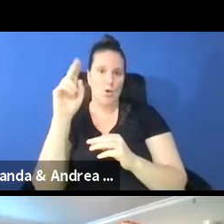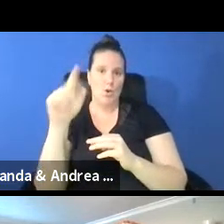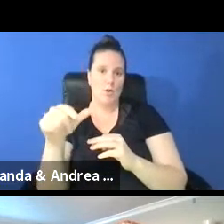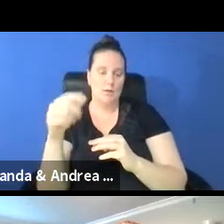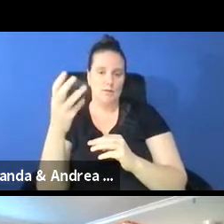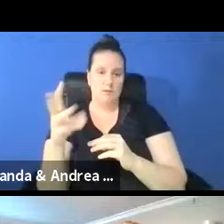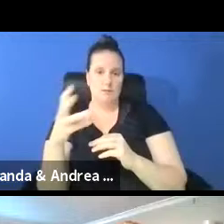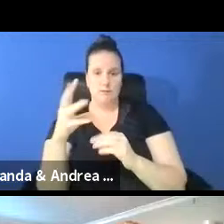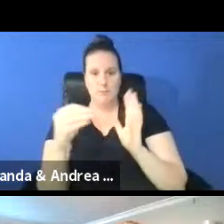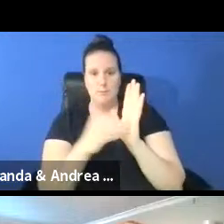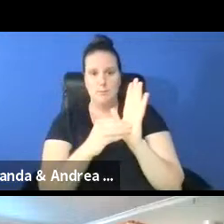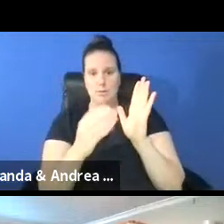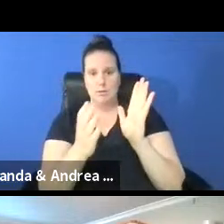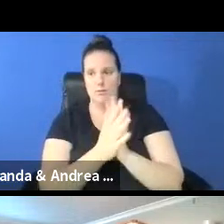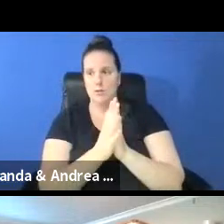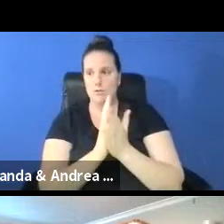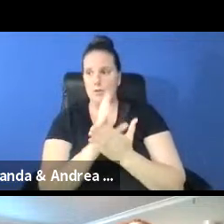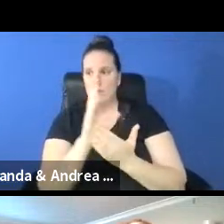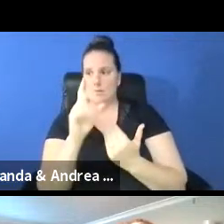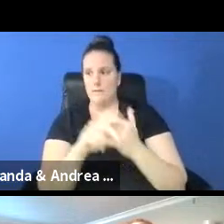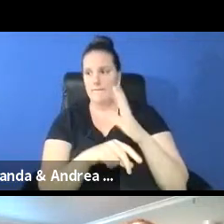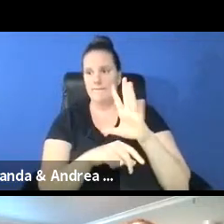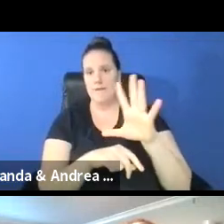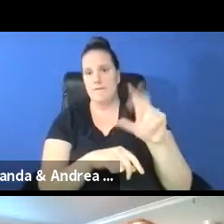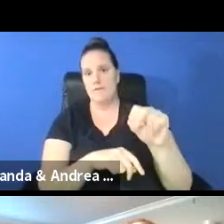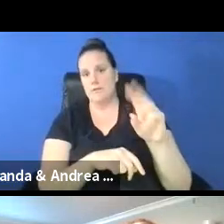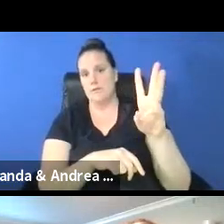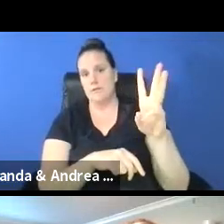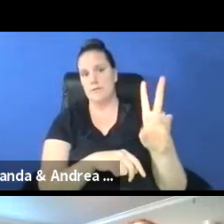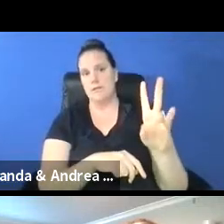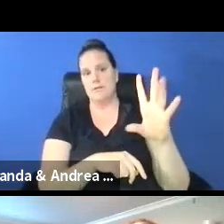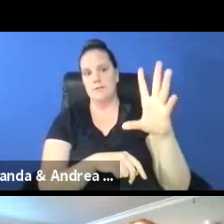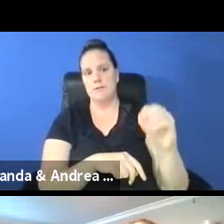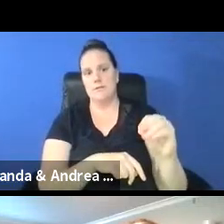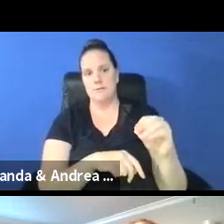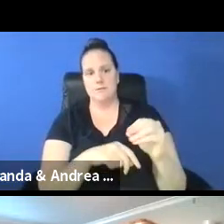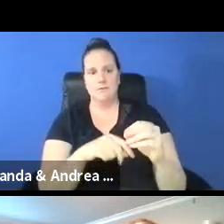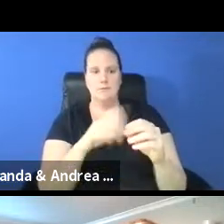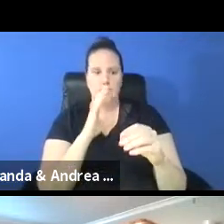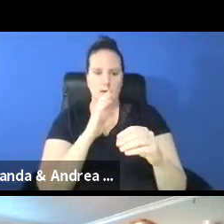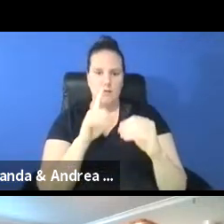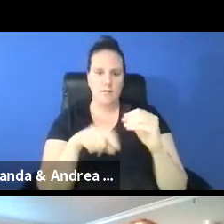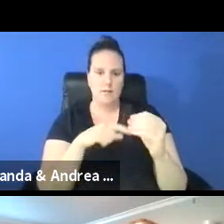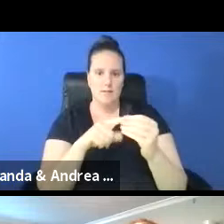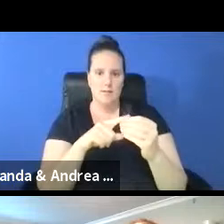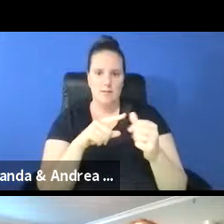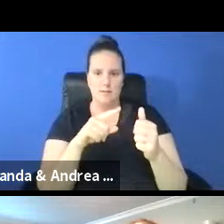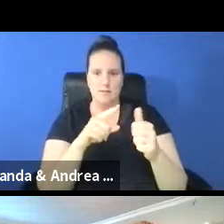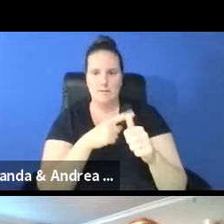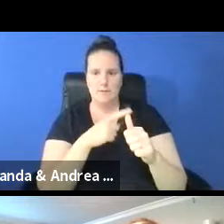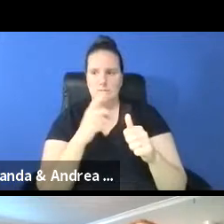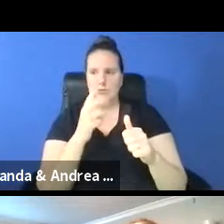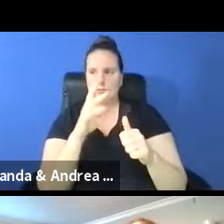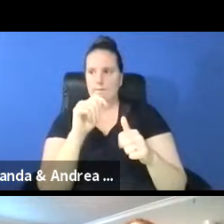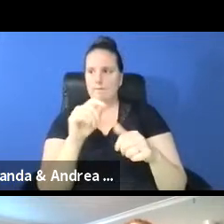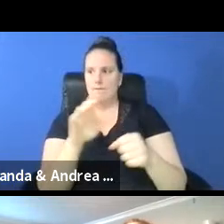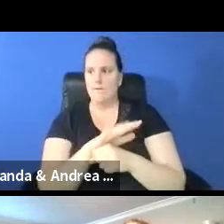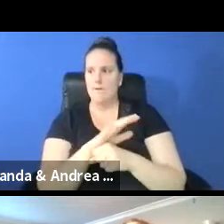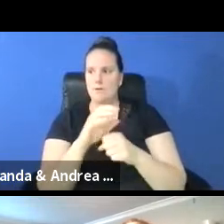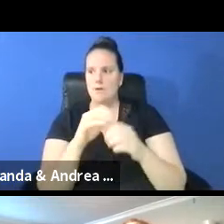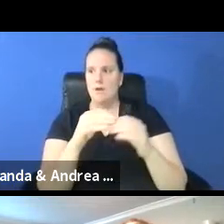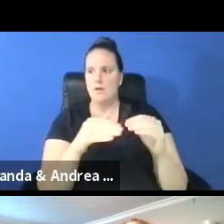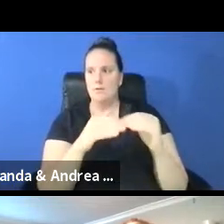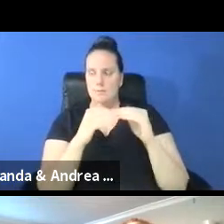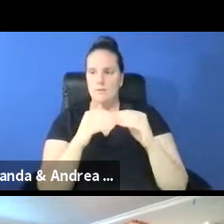16th, mark your calendars, 5:30 to 7:30. We're going to talk about our first draft of the full equity